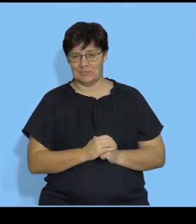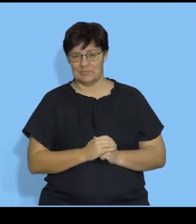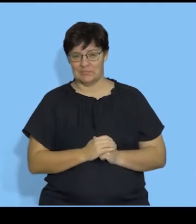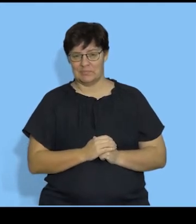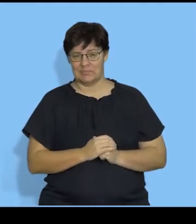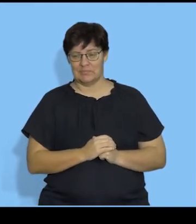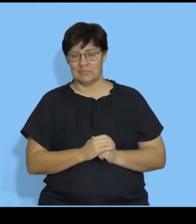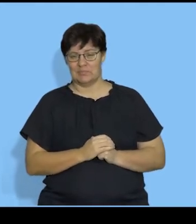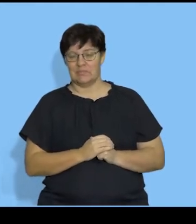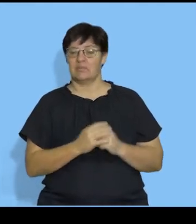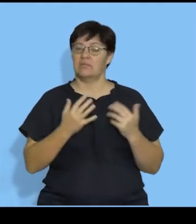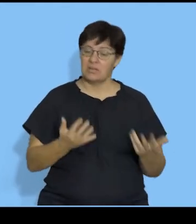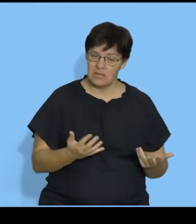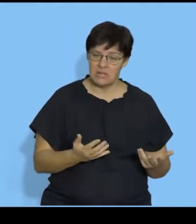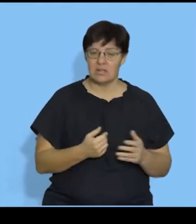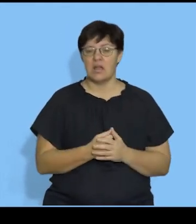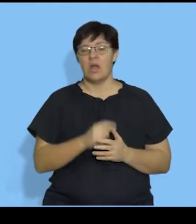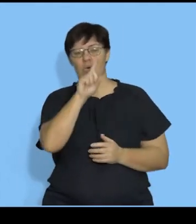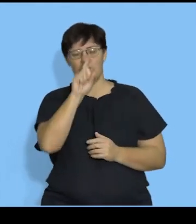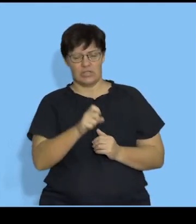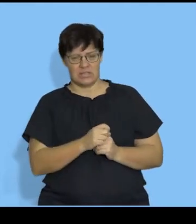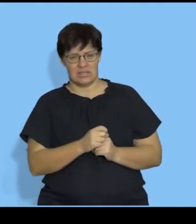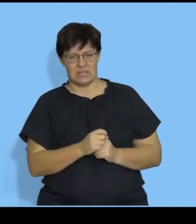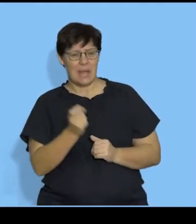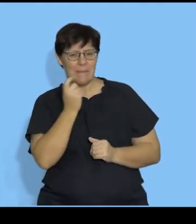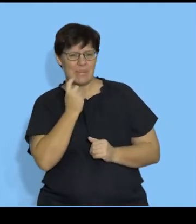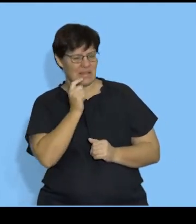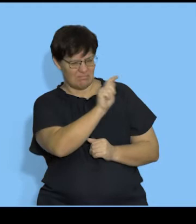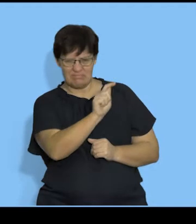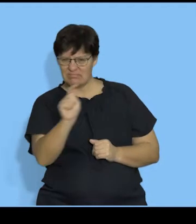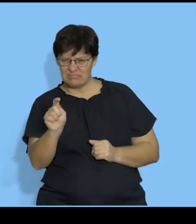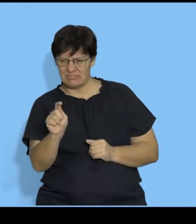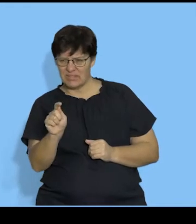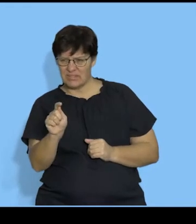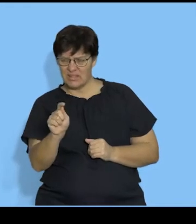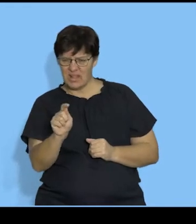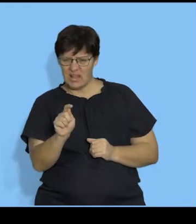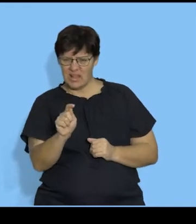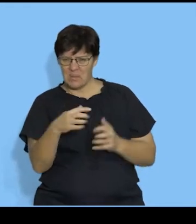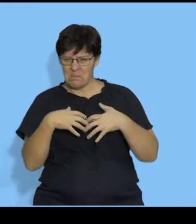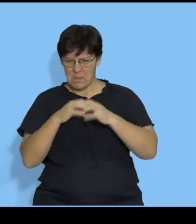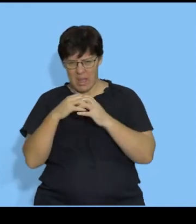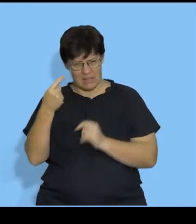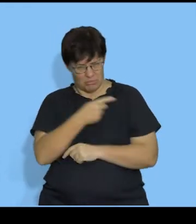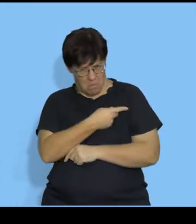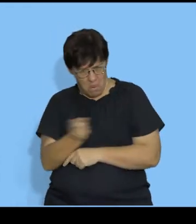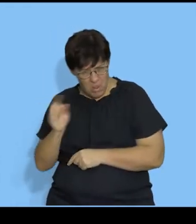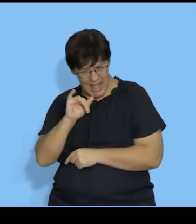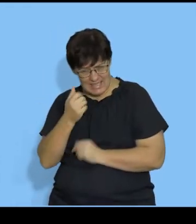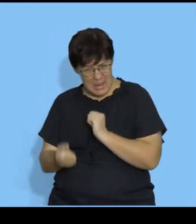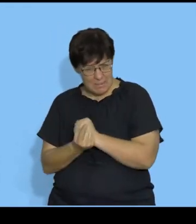okay? And then the question, do all metals react with acid to form hydrogen? That's the big thing. Now we want to look at